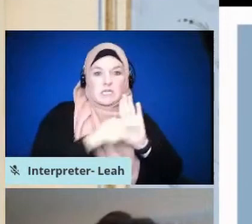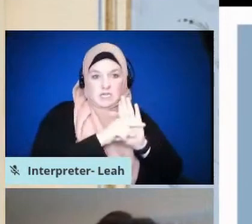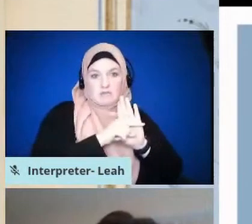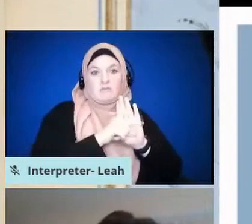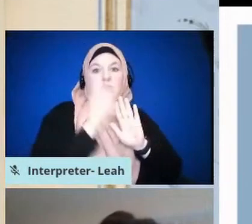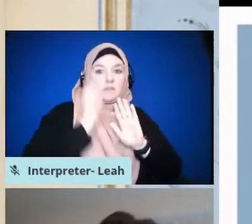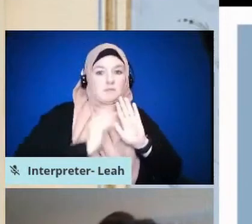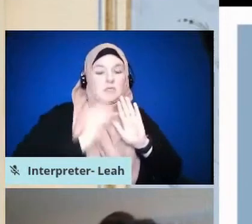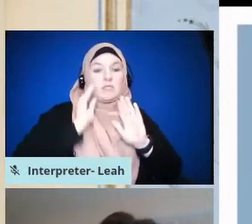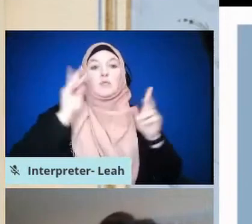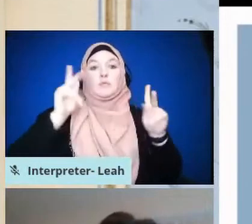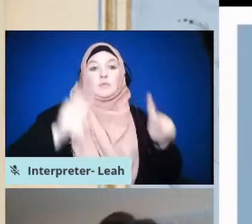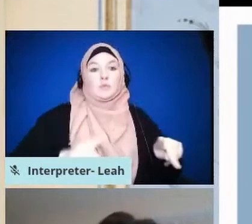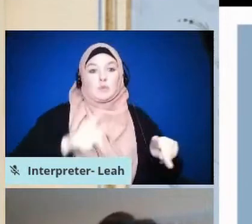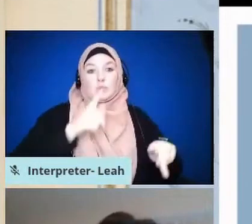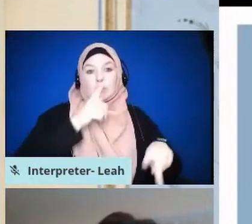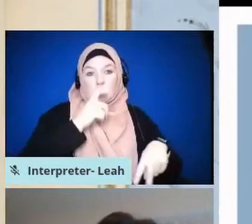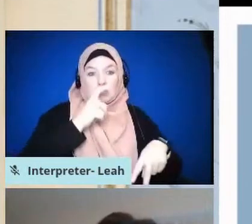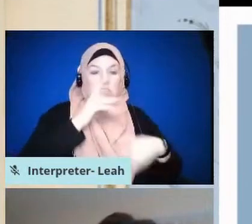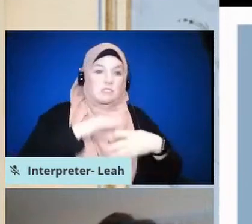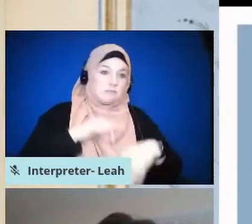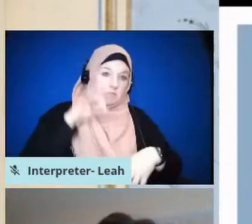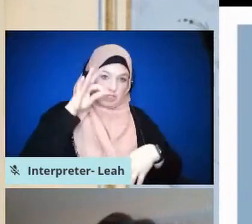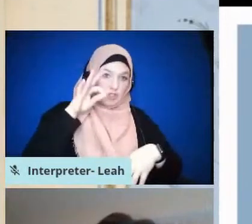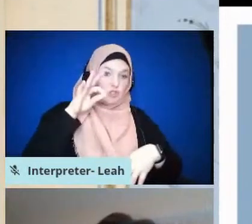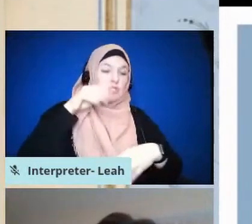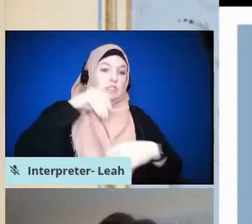disturb the person's spiritual